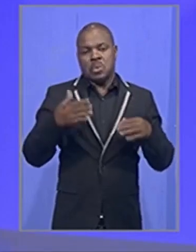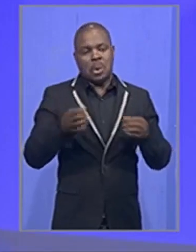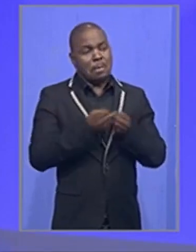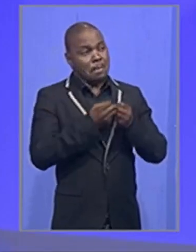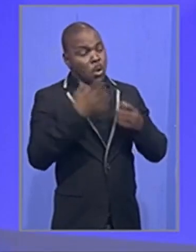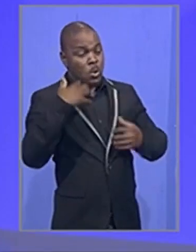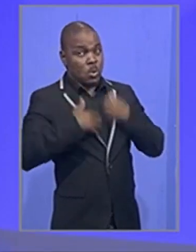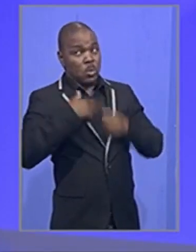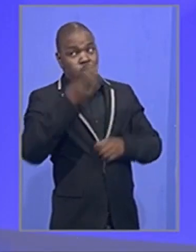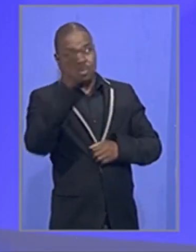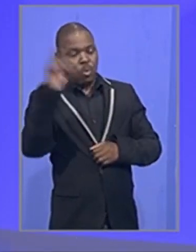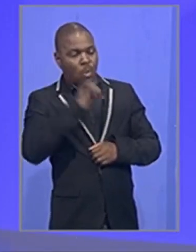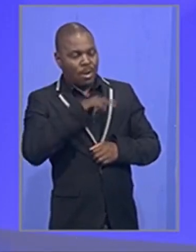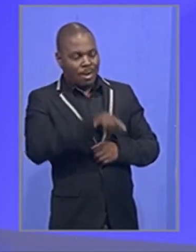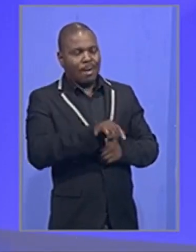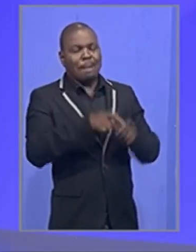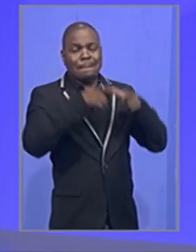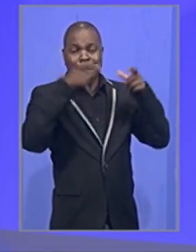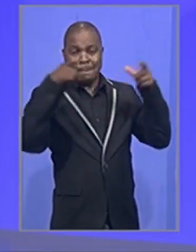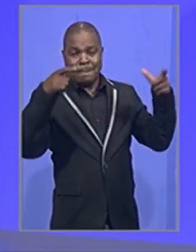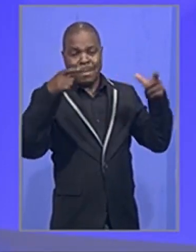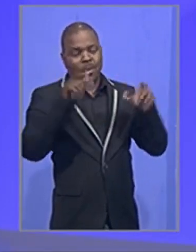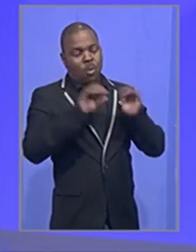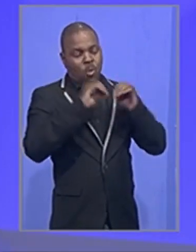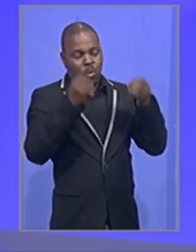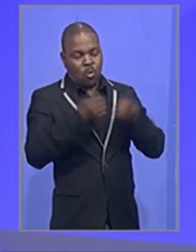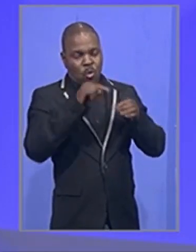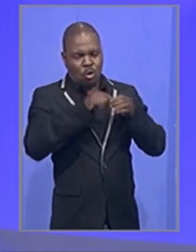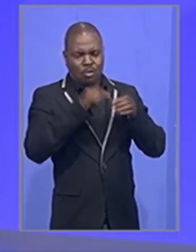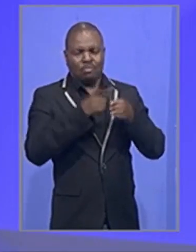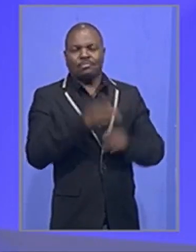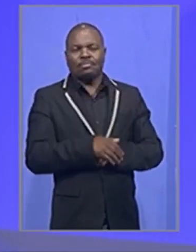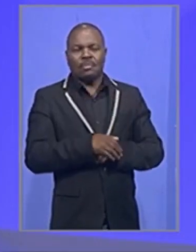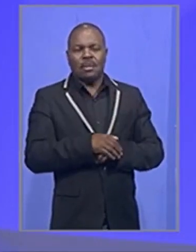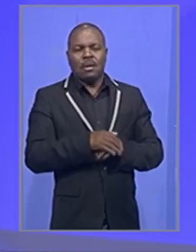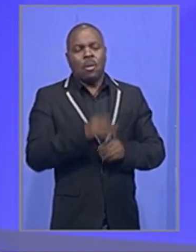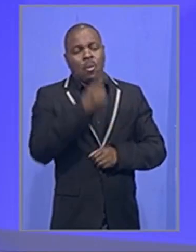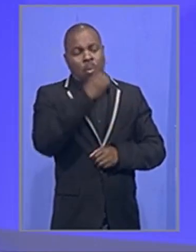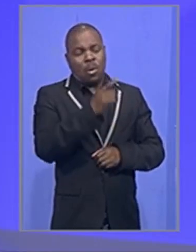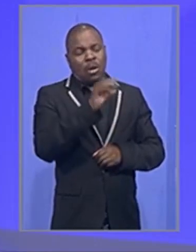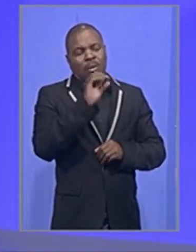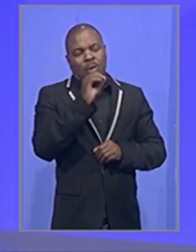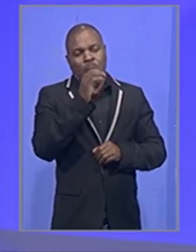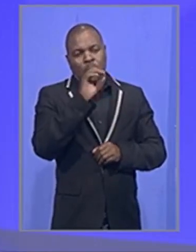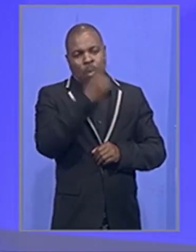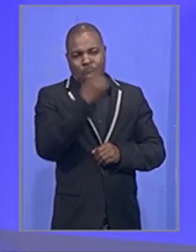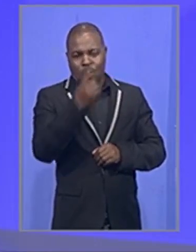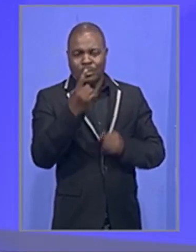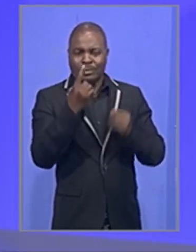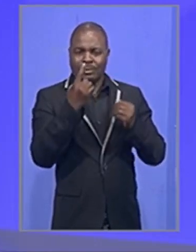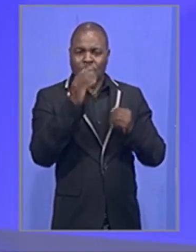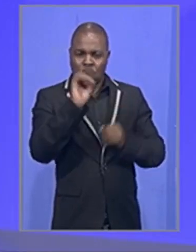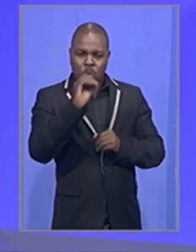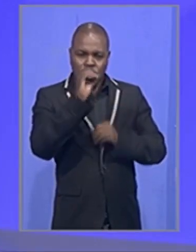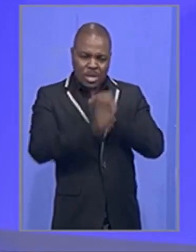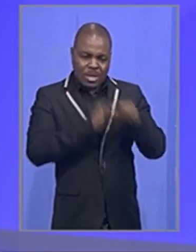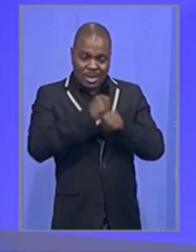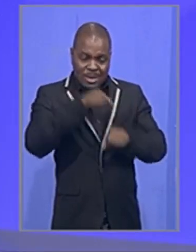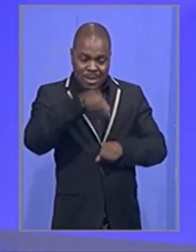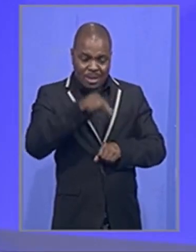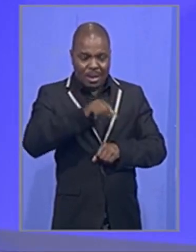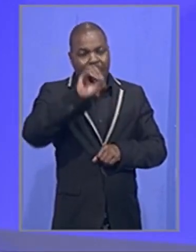nnete ya sala ke mokgatlo o moholo ka ho fetisisa o hodileng haholo dilemo tse 110 ka ra kontinente ya Afrika le